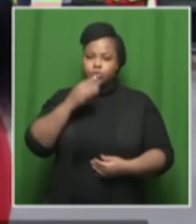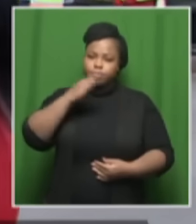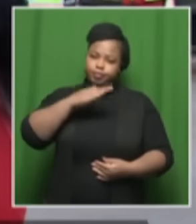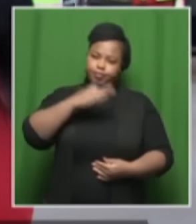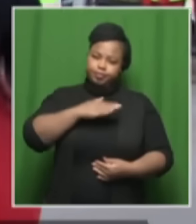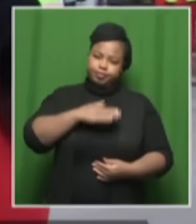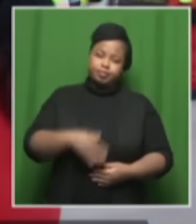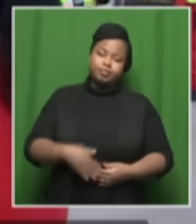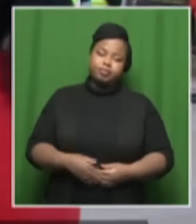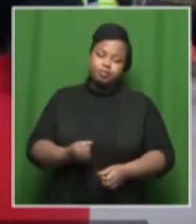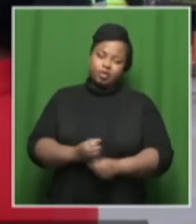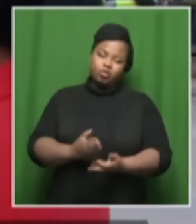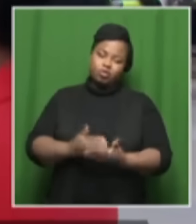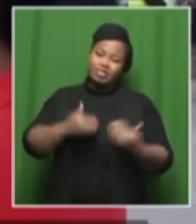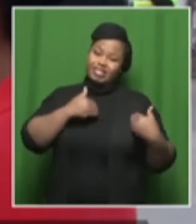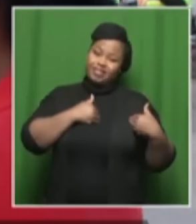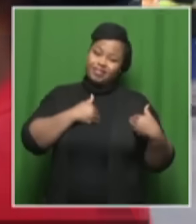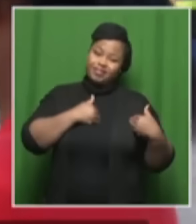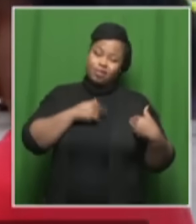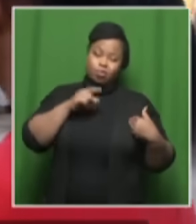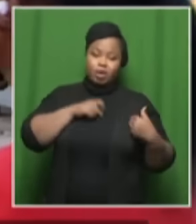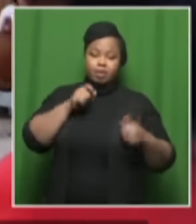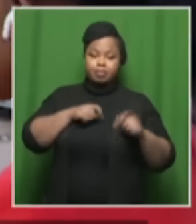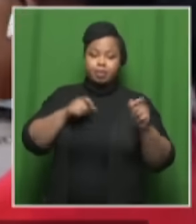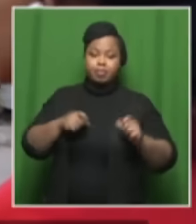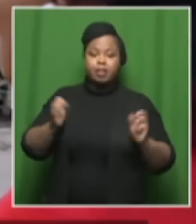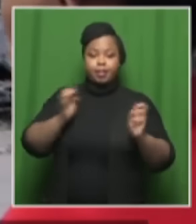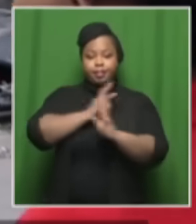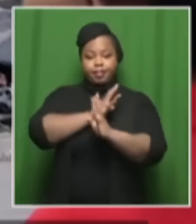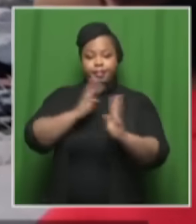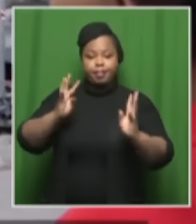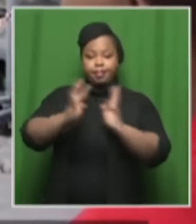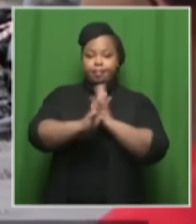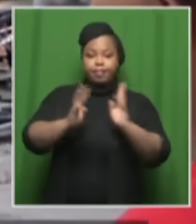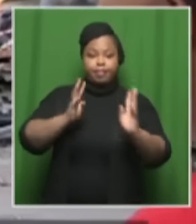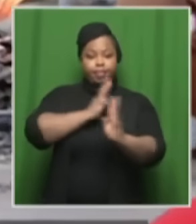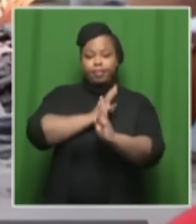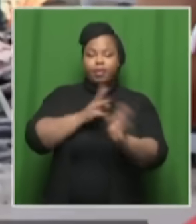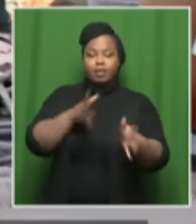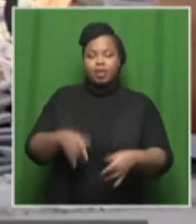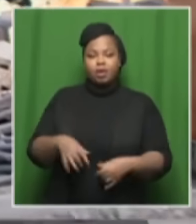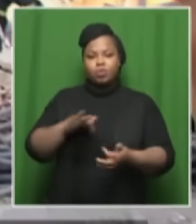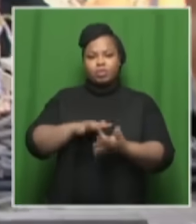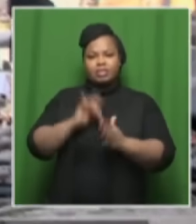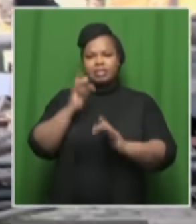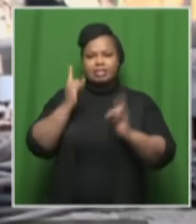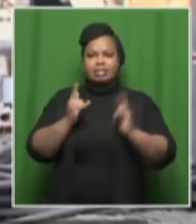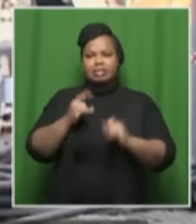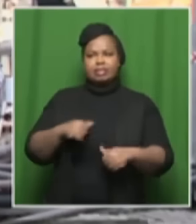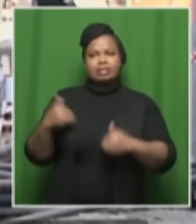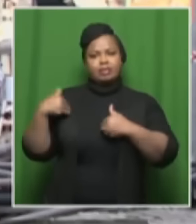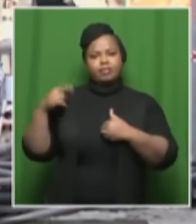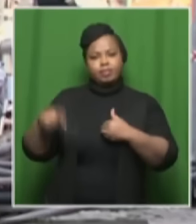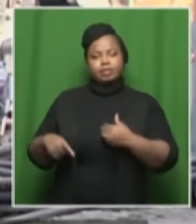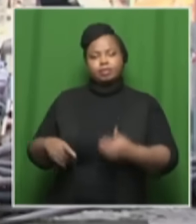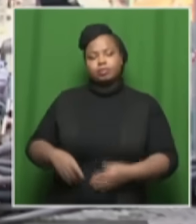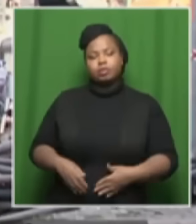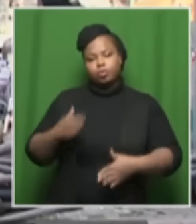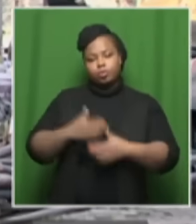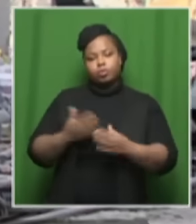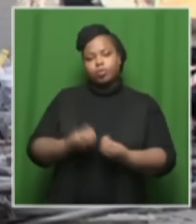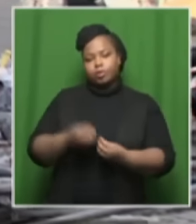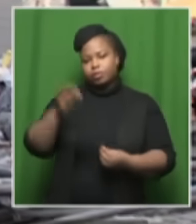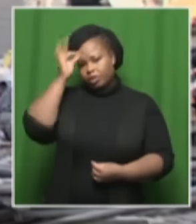is that it's safe, because people will be moving around. It's in the middle of a town, it's got to be secured. So that's what we're going to be working with the